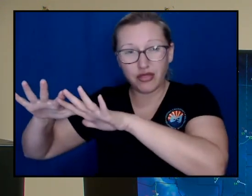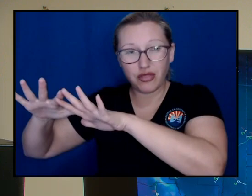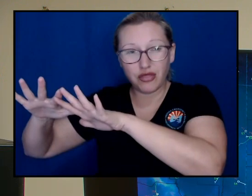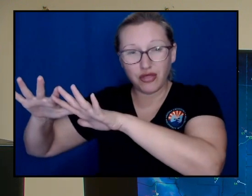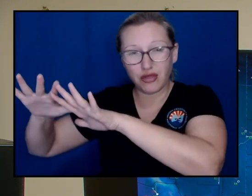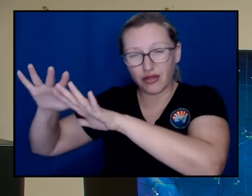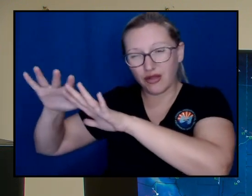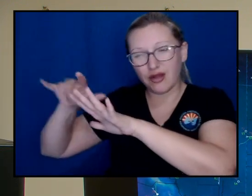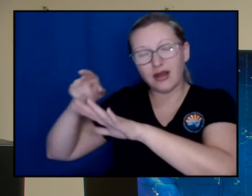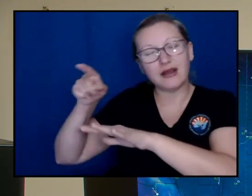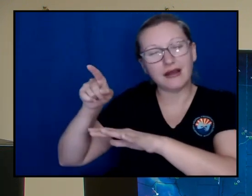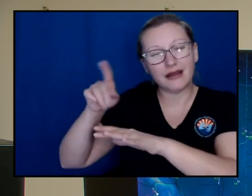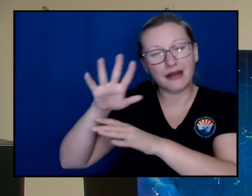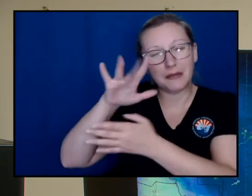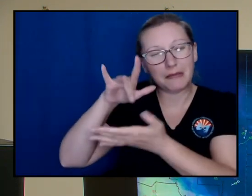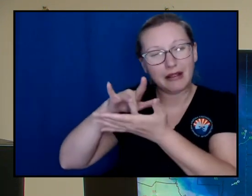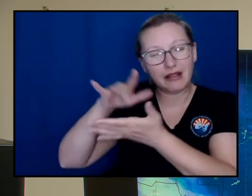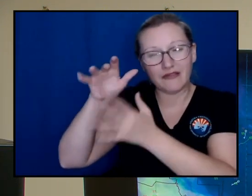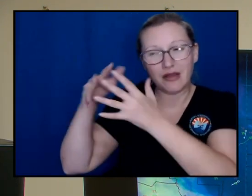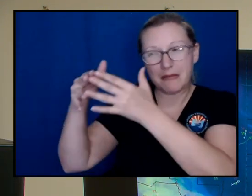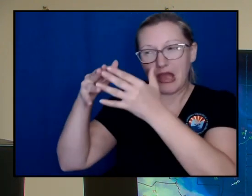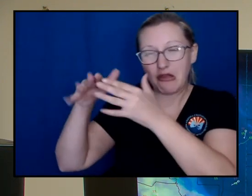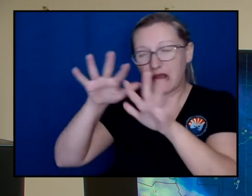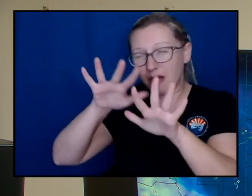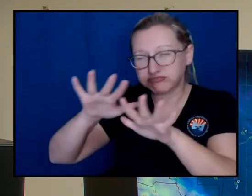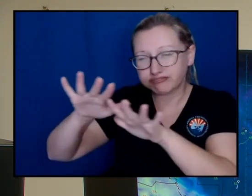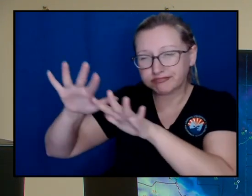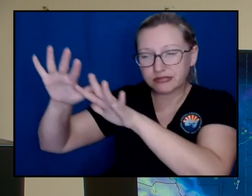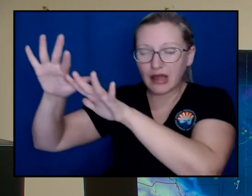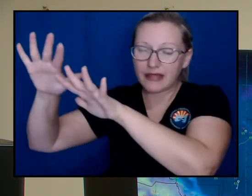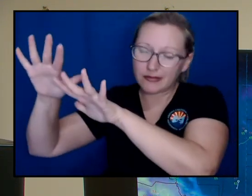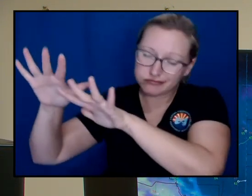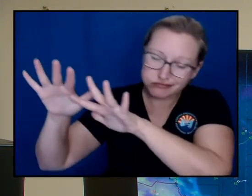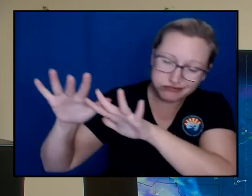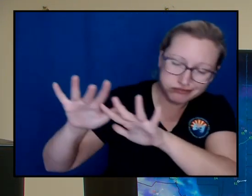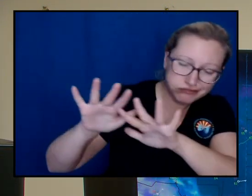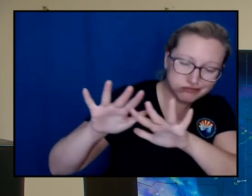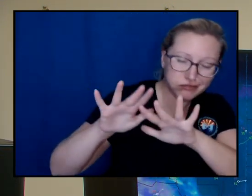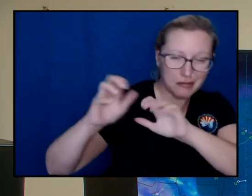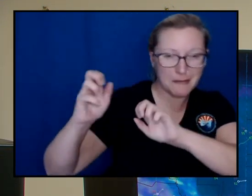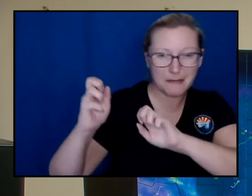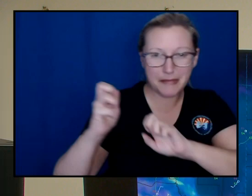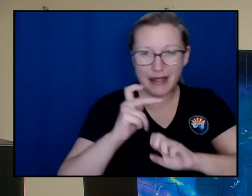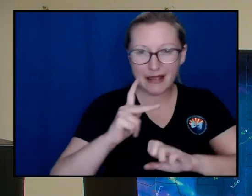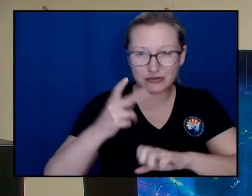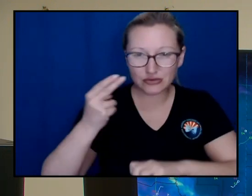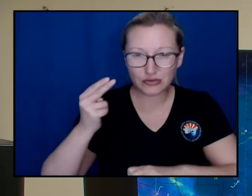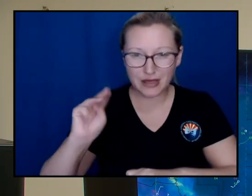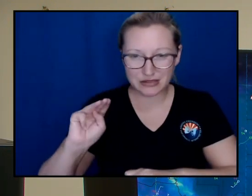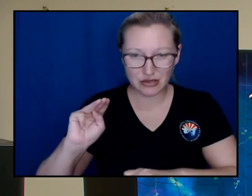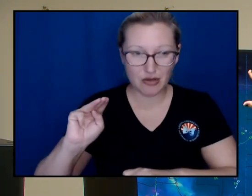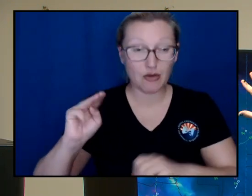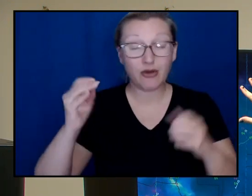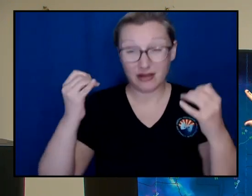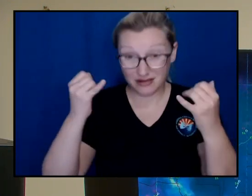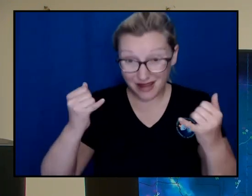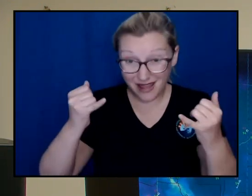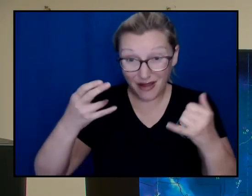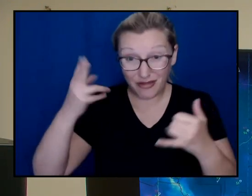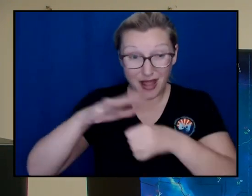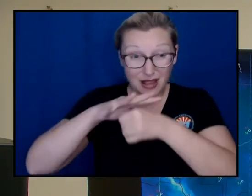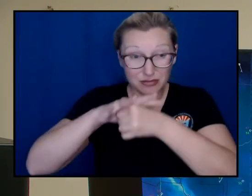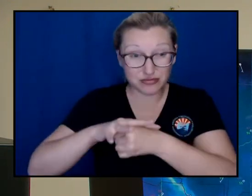kind of change his mind, reach his hand back, elongate, and then finally give up. And now that high pressure is starting